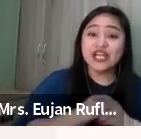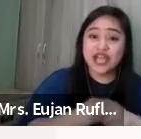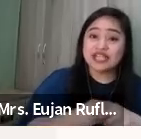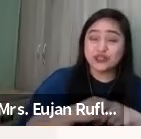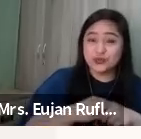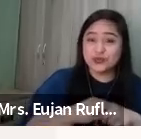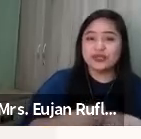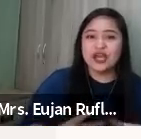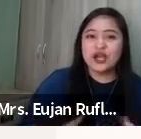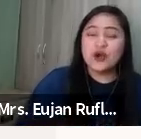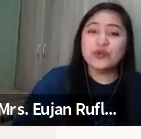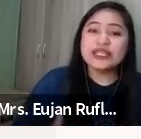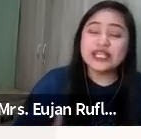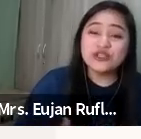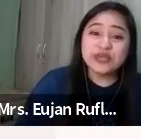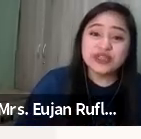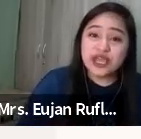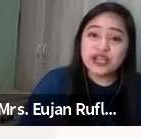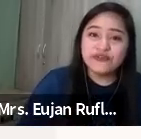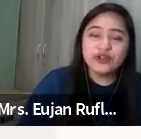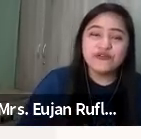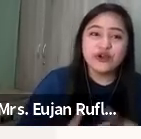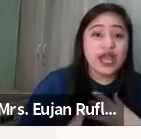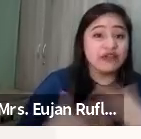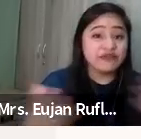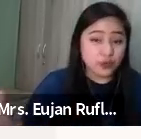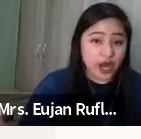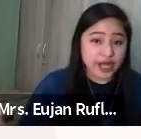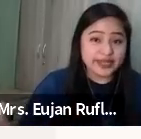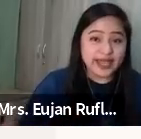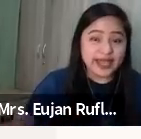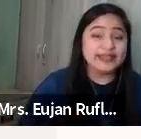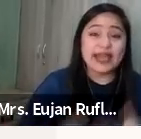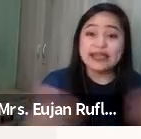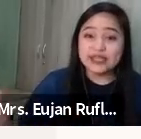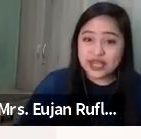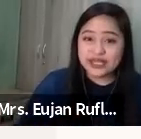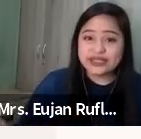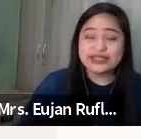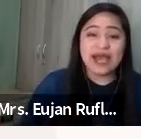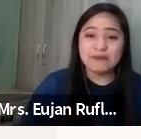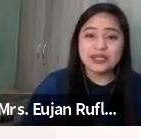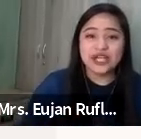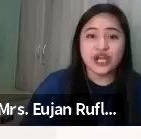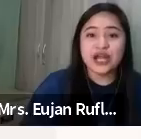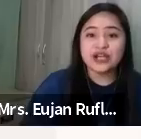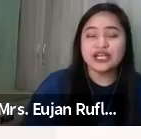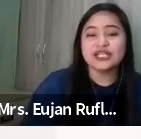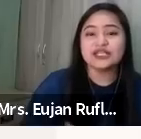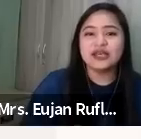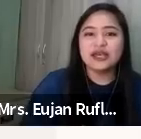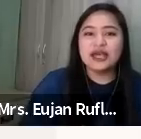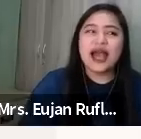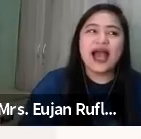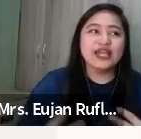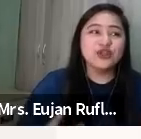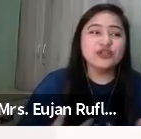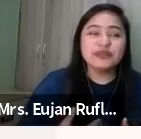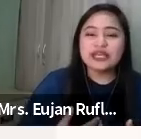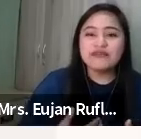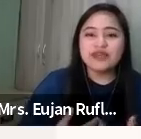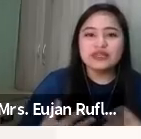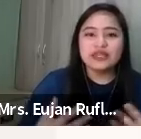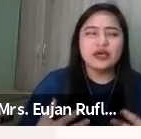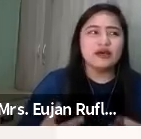have gratitude. We need to be thankful for everyone and anything that's happening around us. I